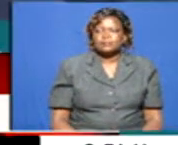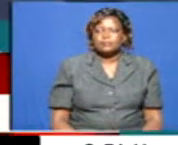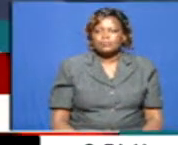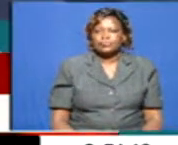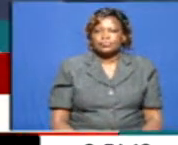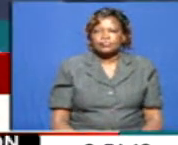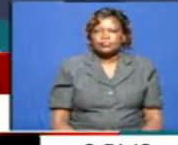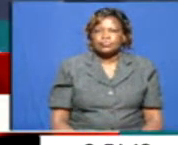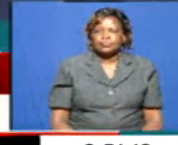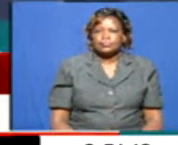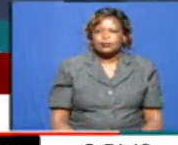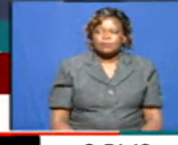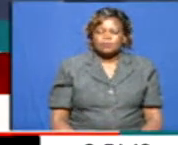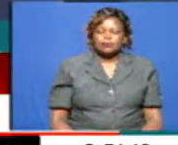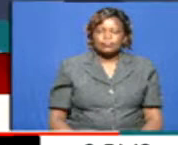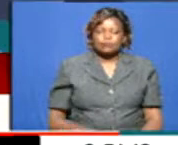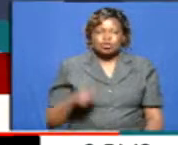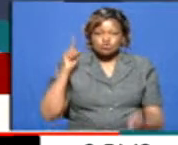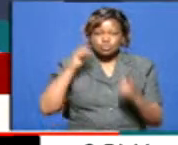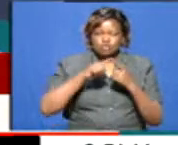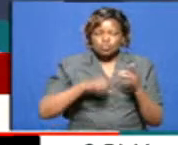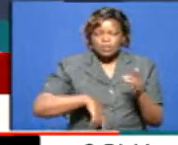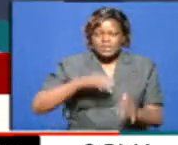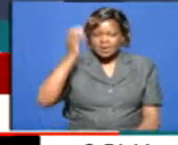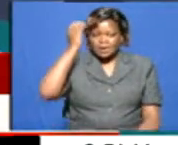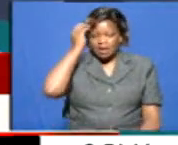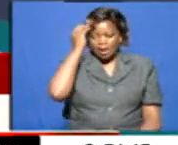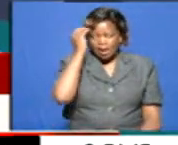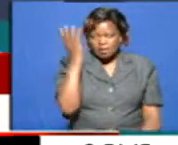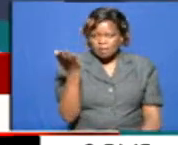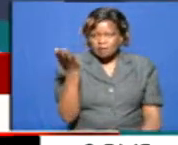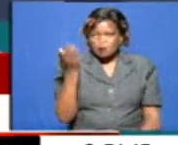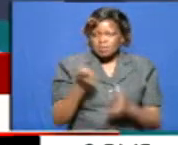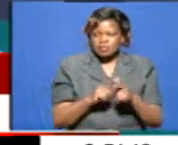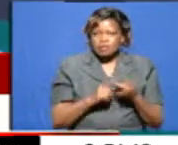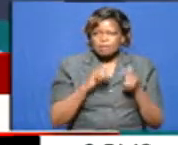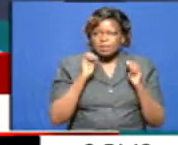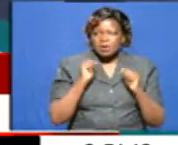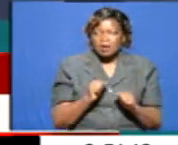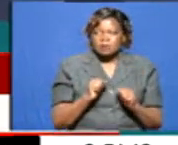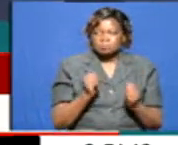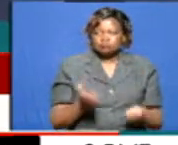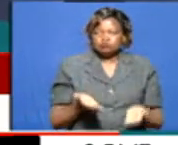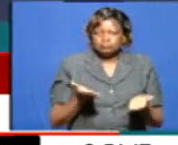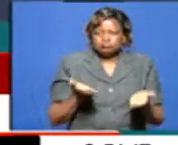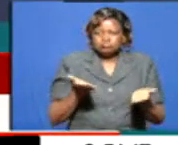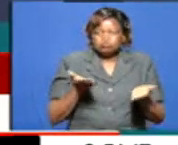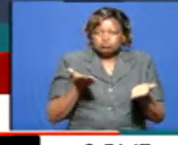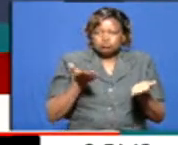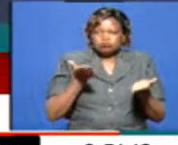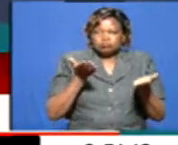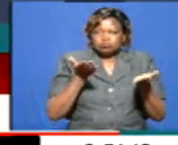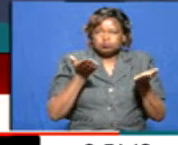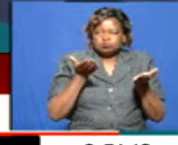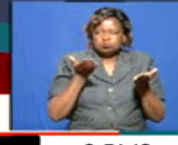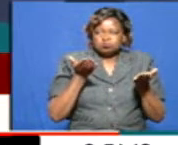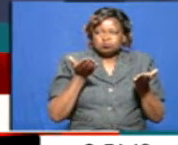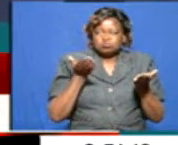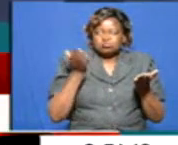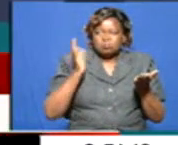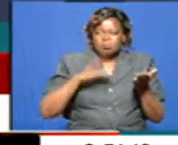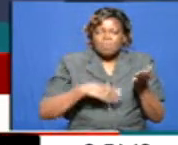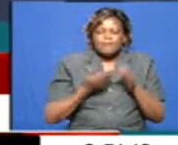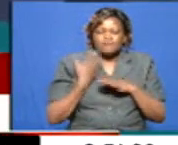My ambition yangu ni kuget your knowledge na ni niweze kupanda from where I was nipande pia